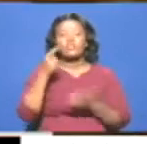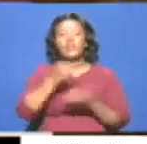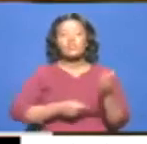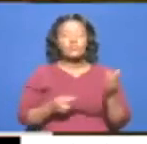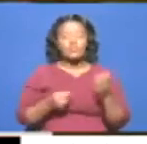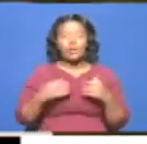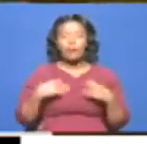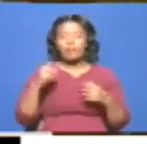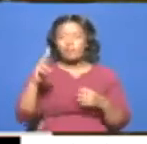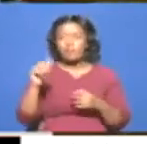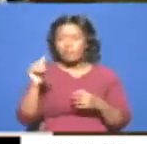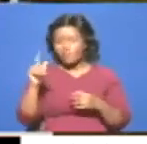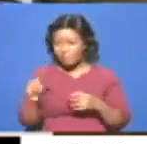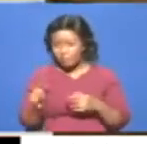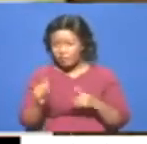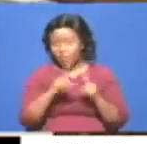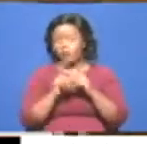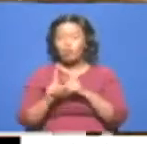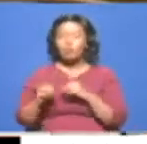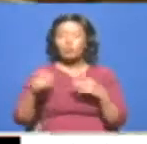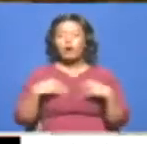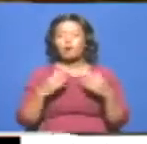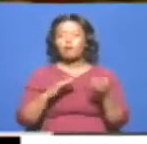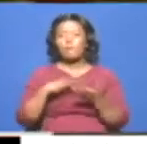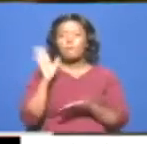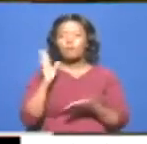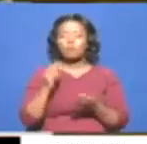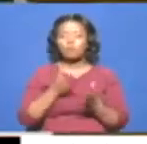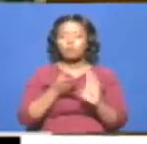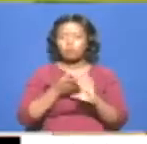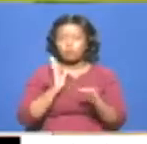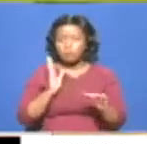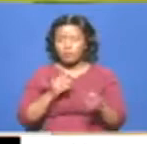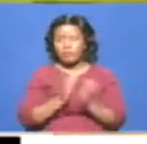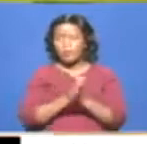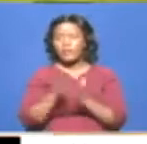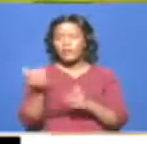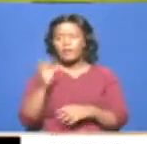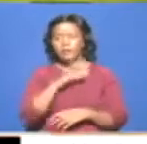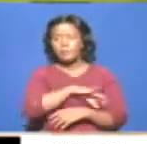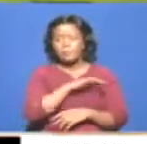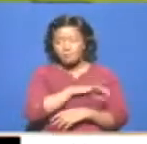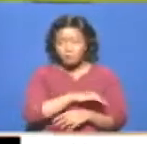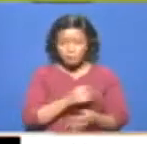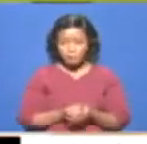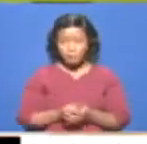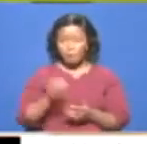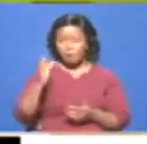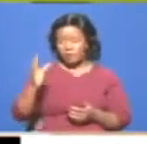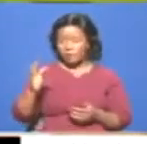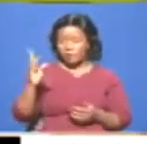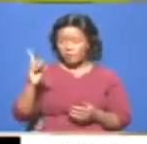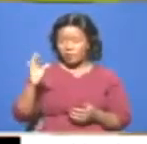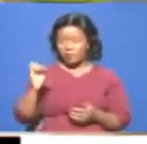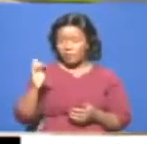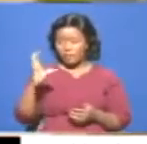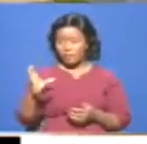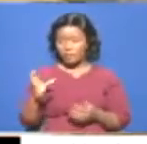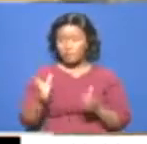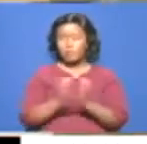VAT, and import duty exemptions, among other benefits. CDICC, chaired by County